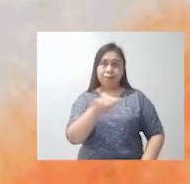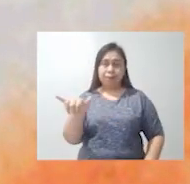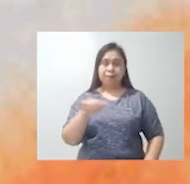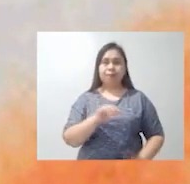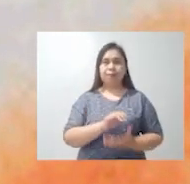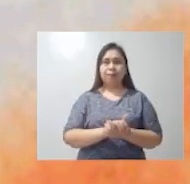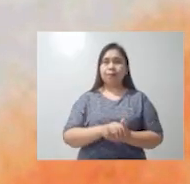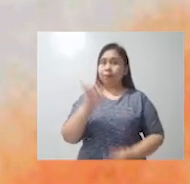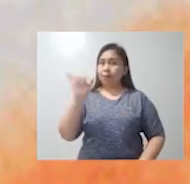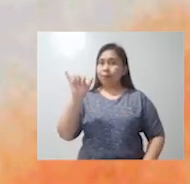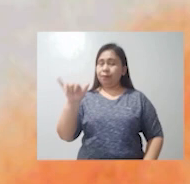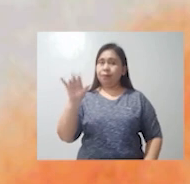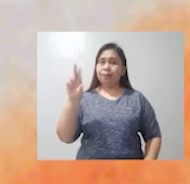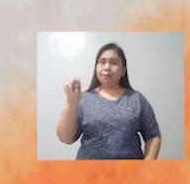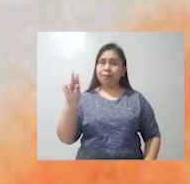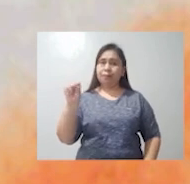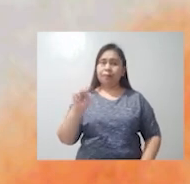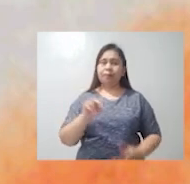Yes or no?